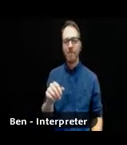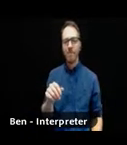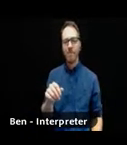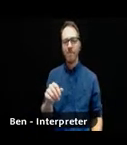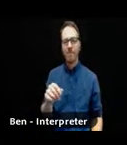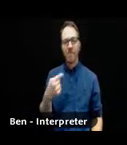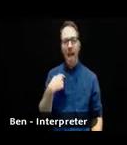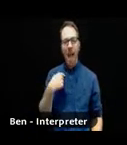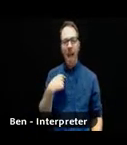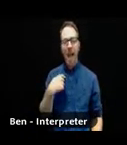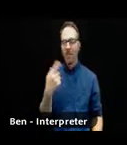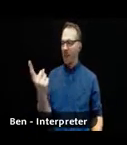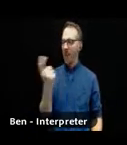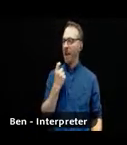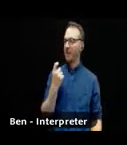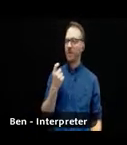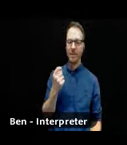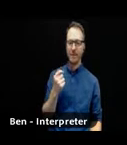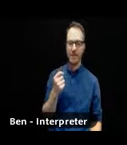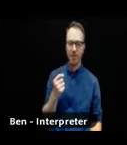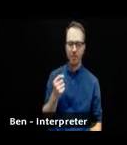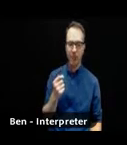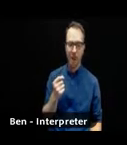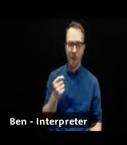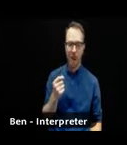about having been occasionally